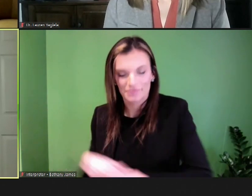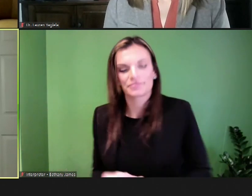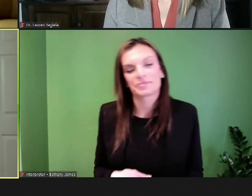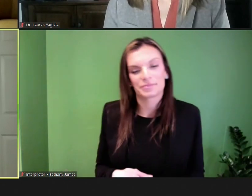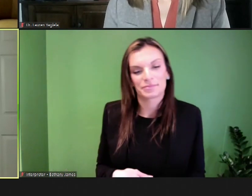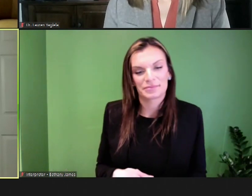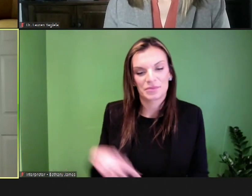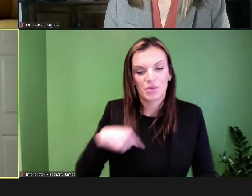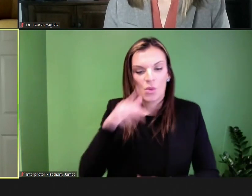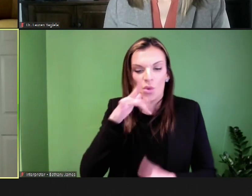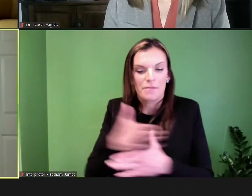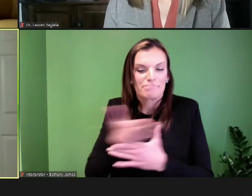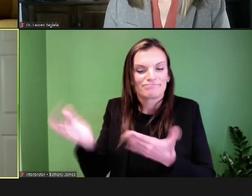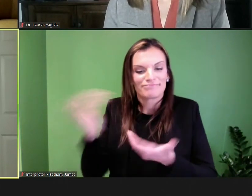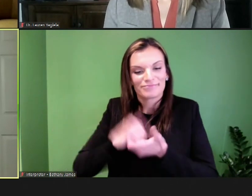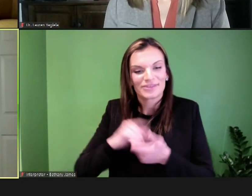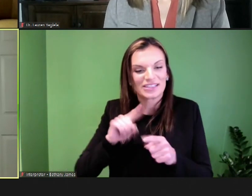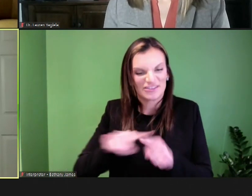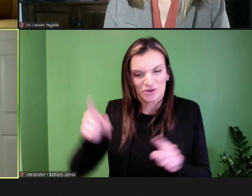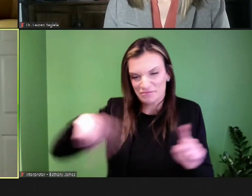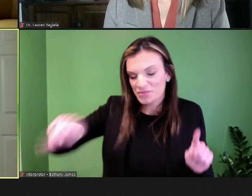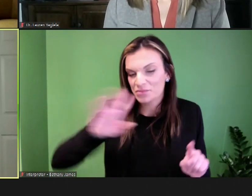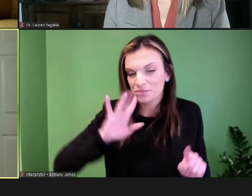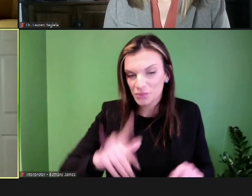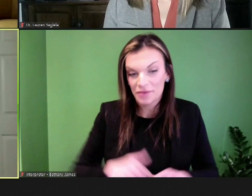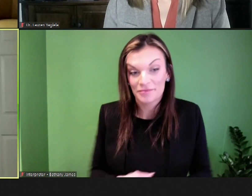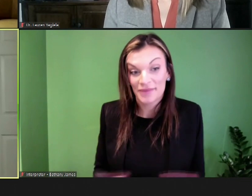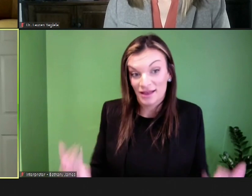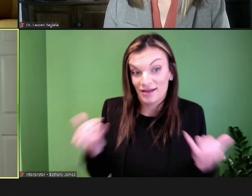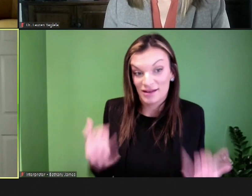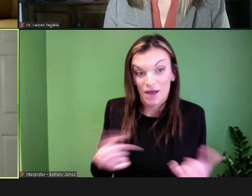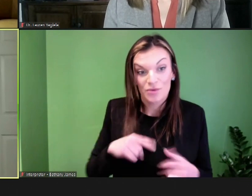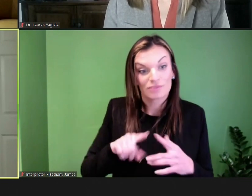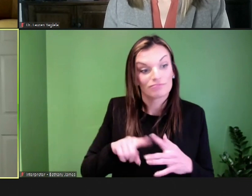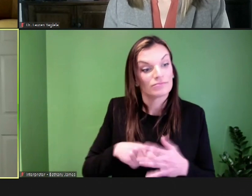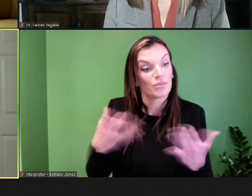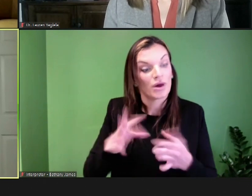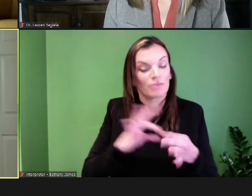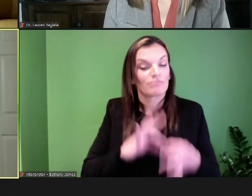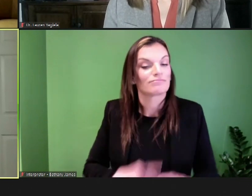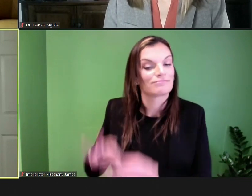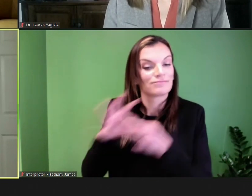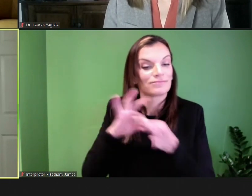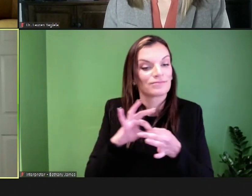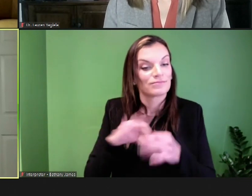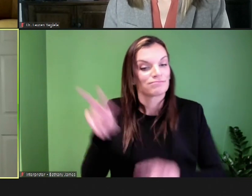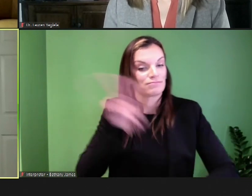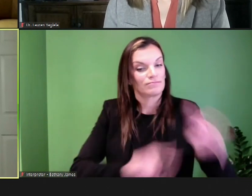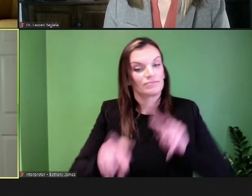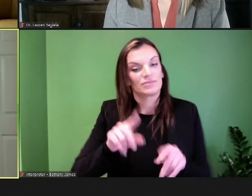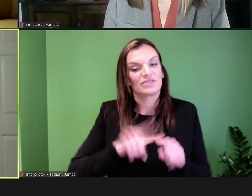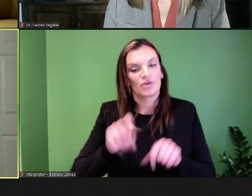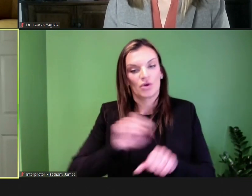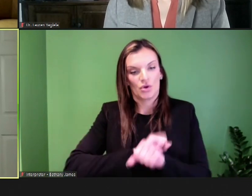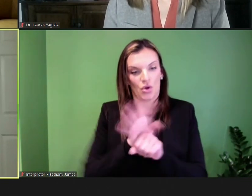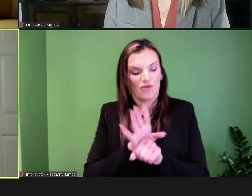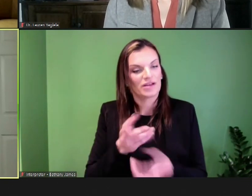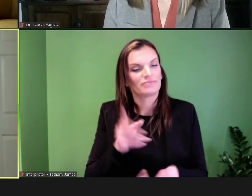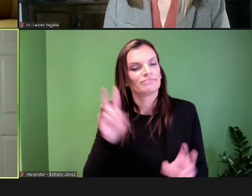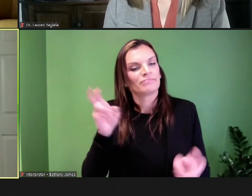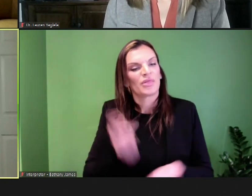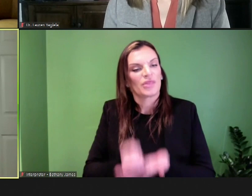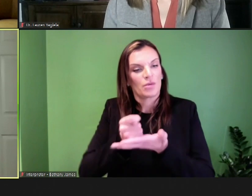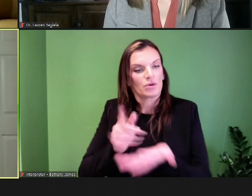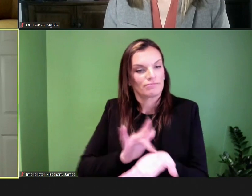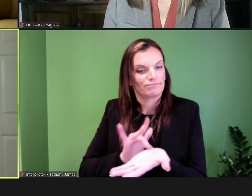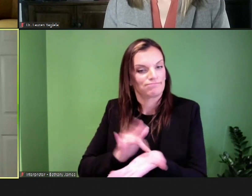partners. In addition, we're beginning to coordinate the allocation and monitoring of new COVID therapeutics, and I will let Dr.